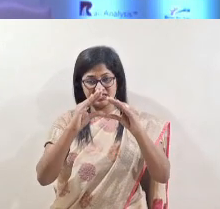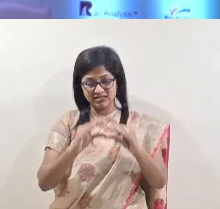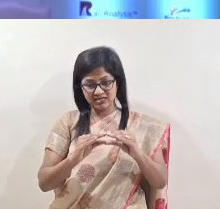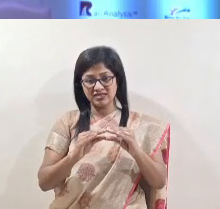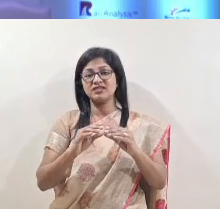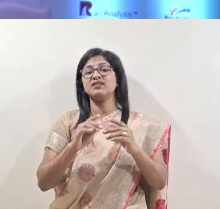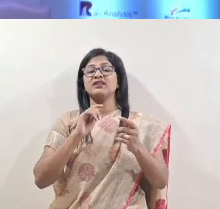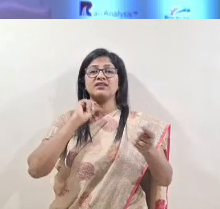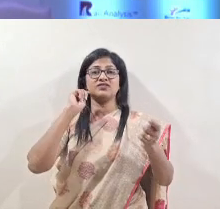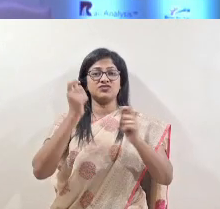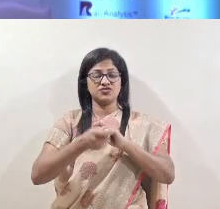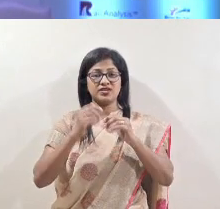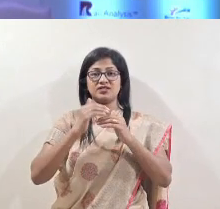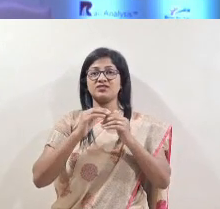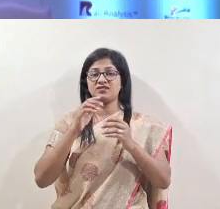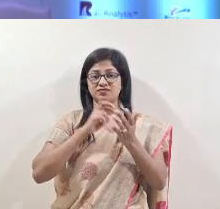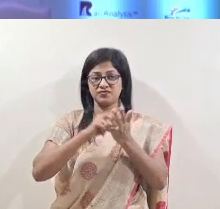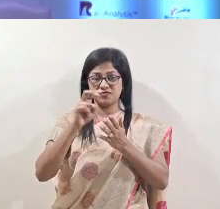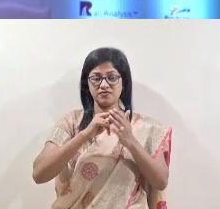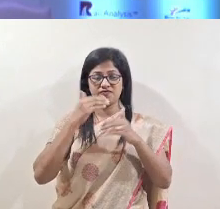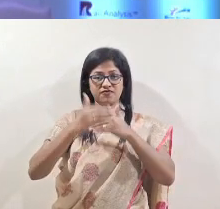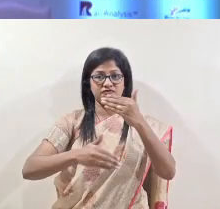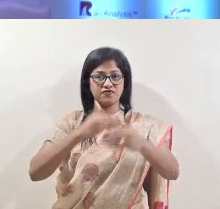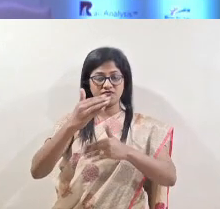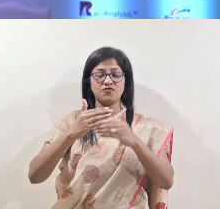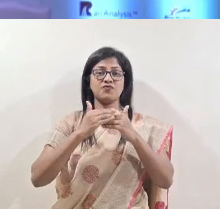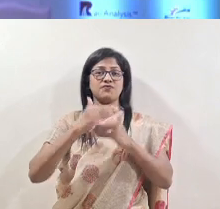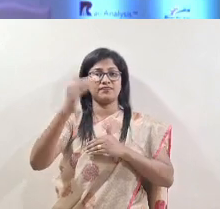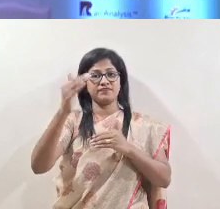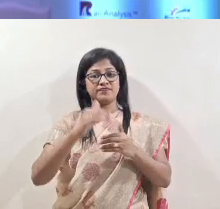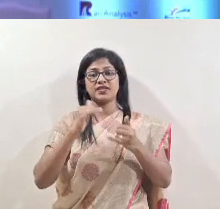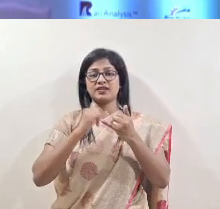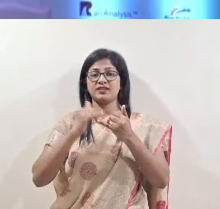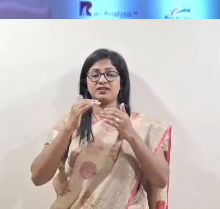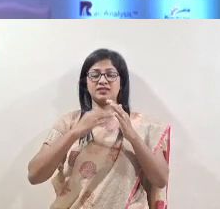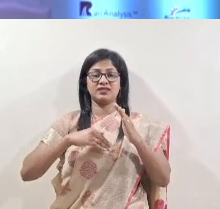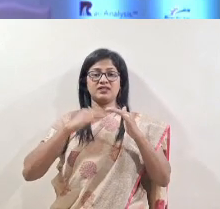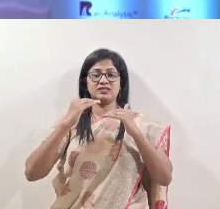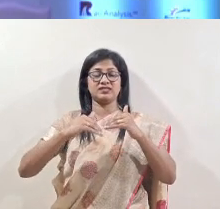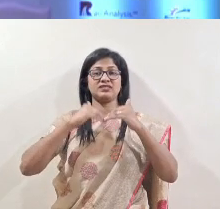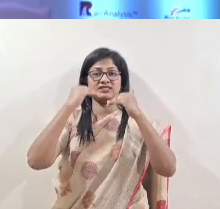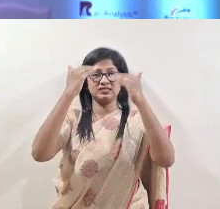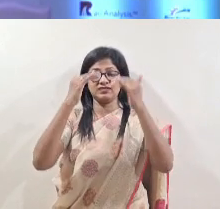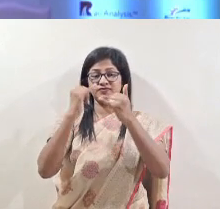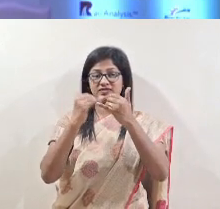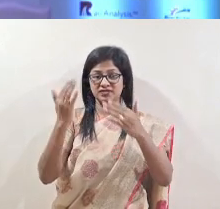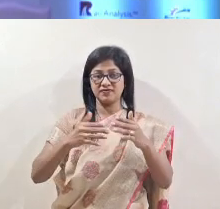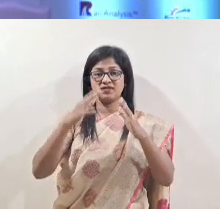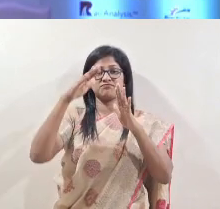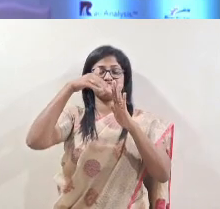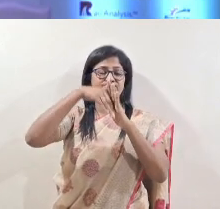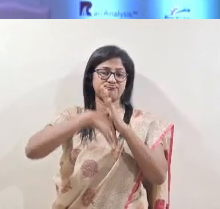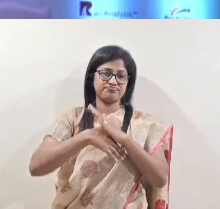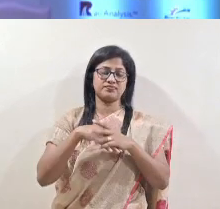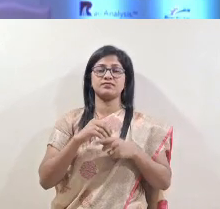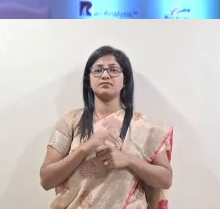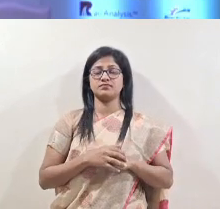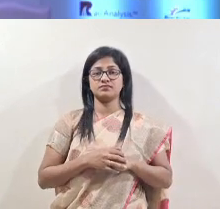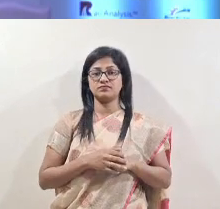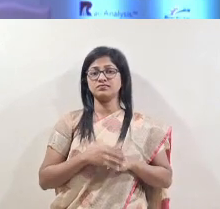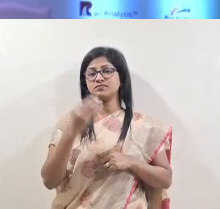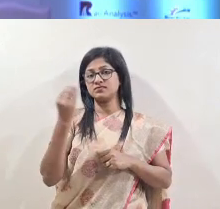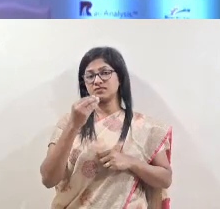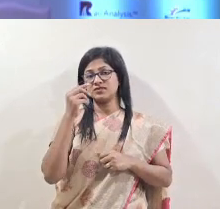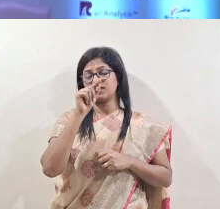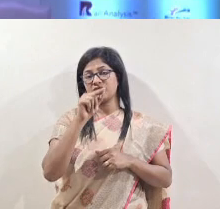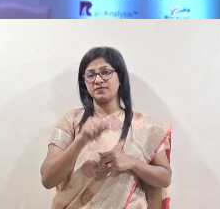in increase in pedestrian flow, the level of service was seen degrading. These were